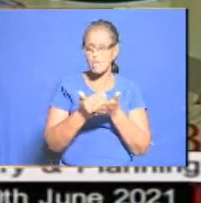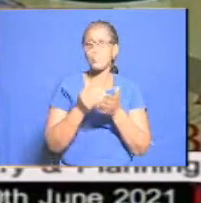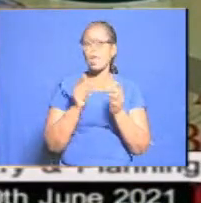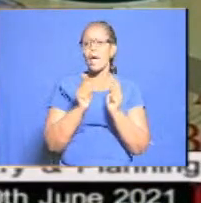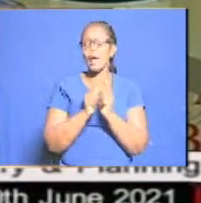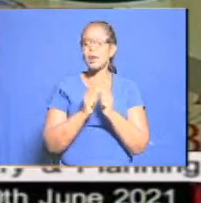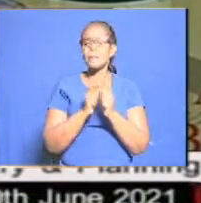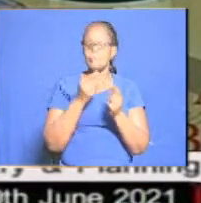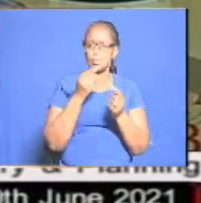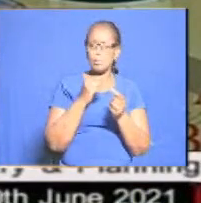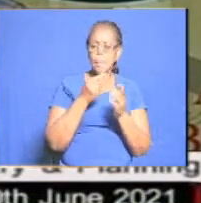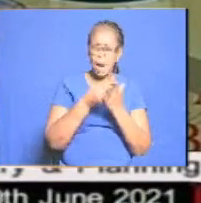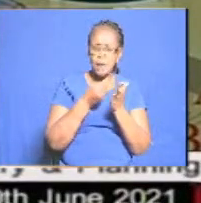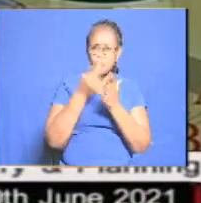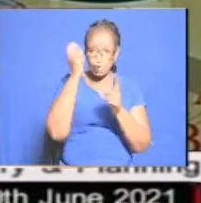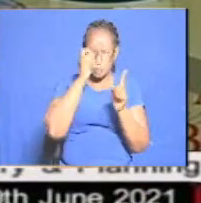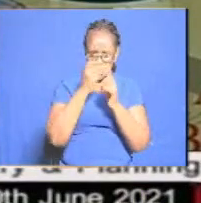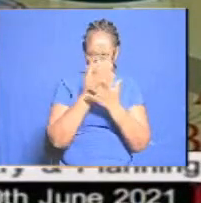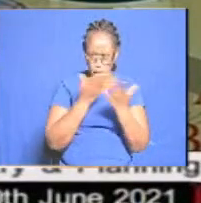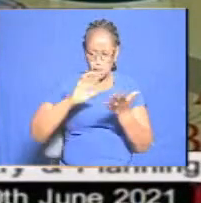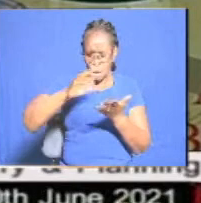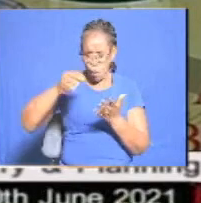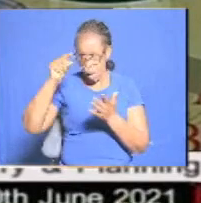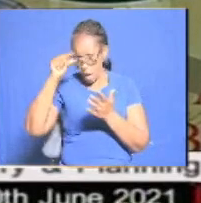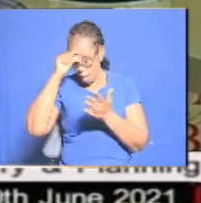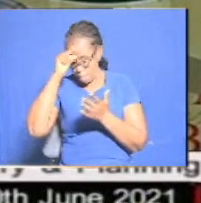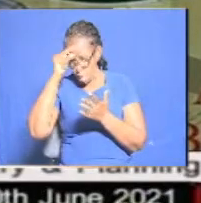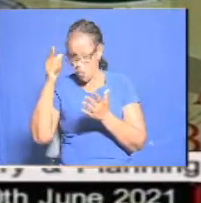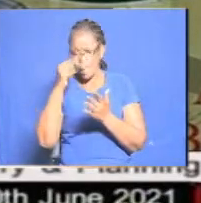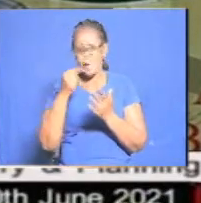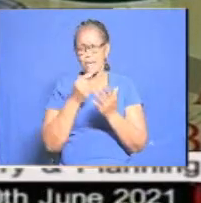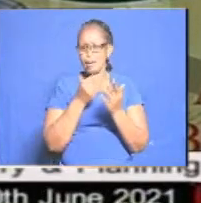county government, are projected at Kenya shilling